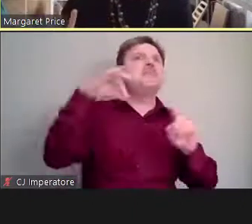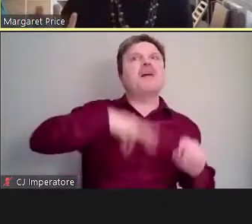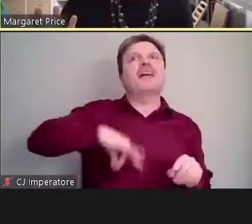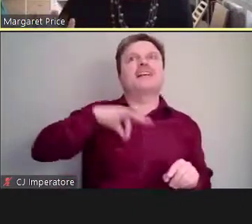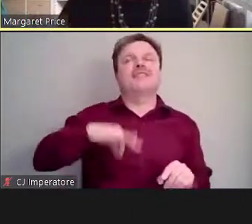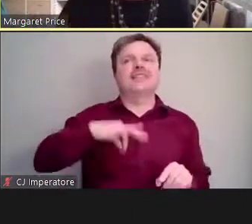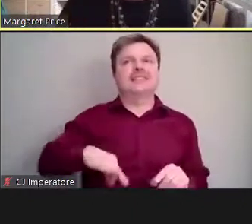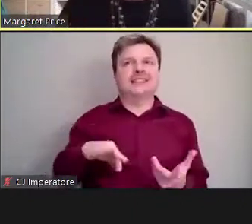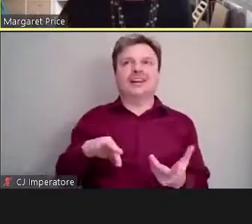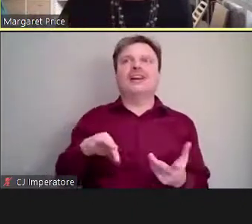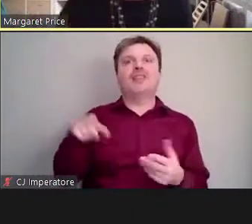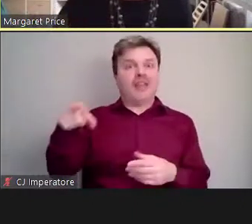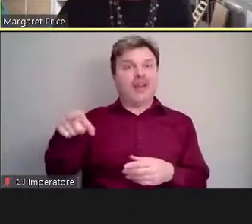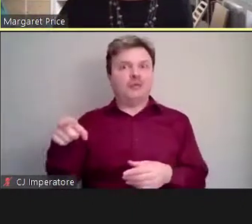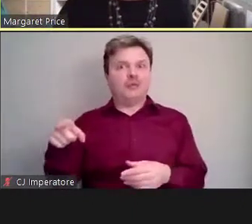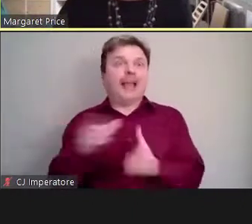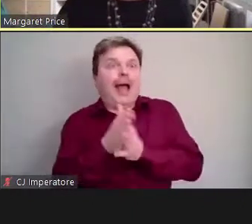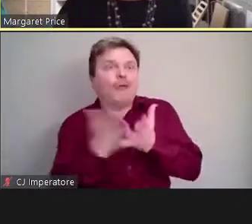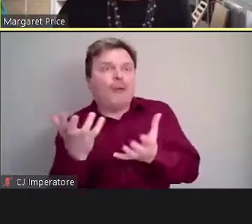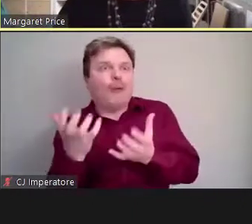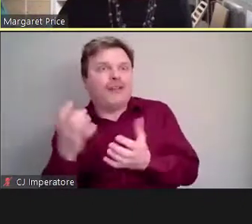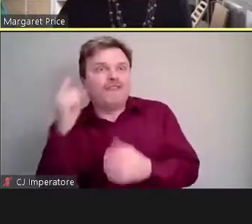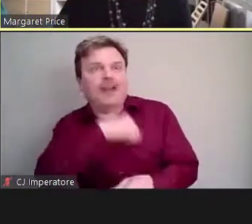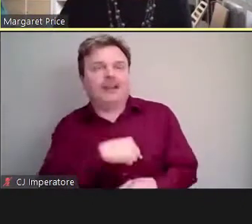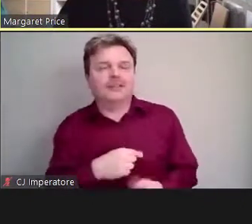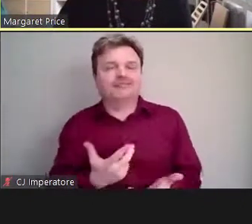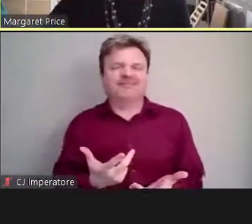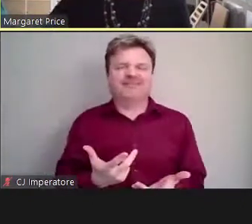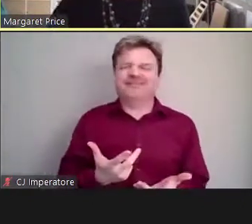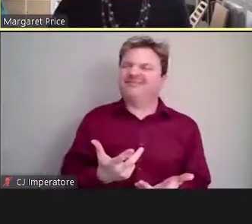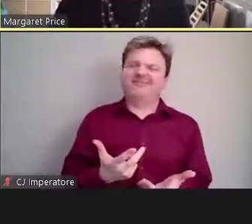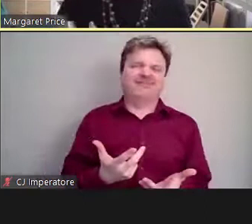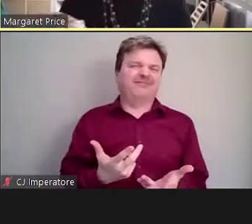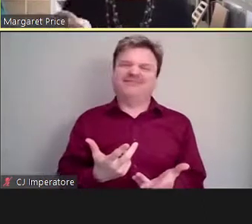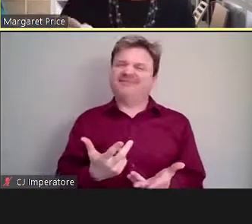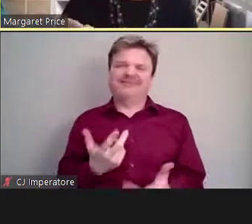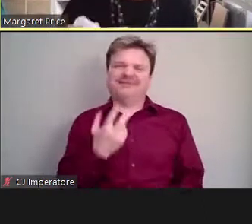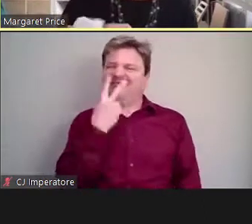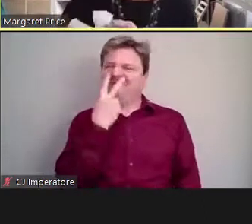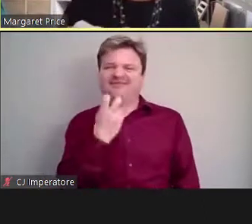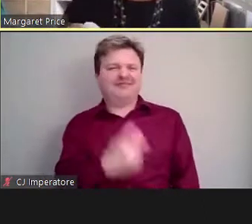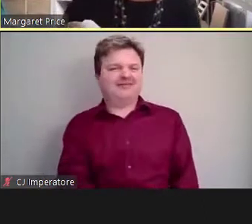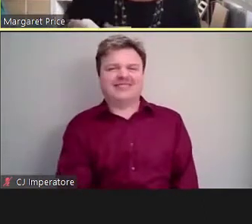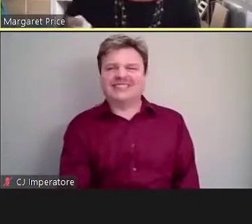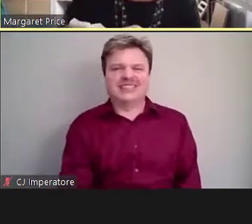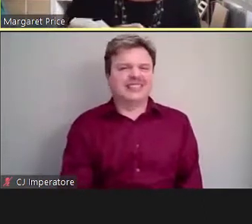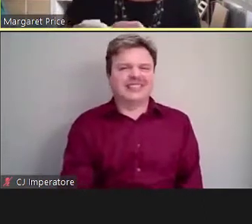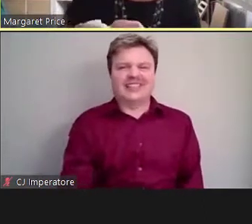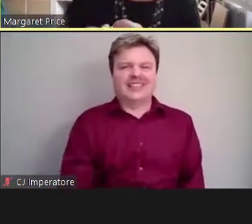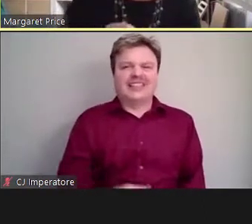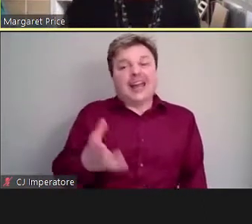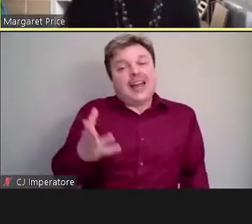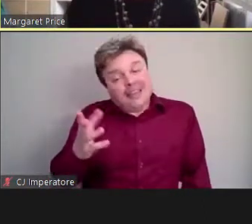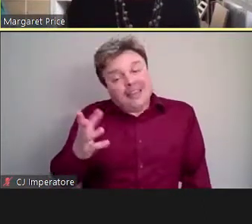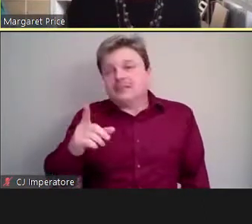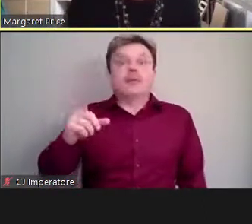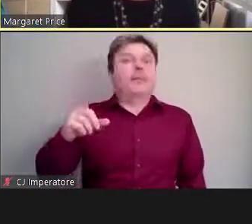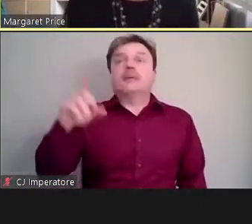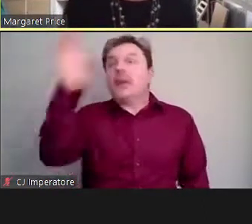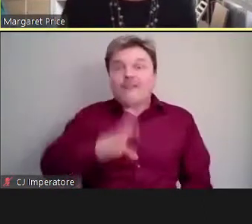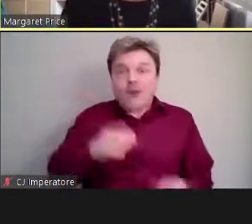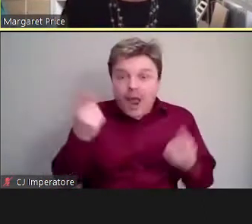would choose to do so. And certainly this is not universally true that no one would ever fake a disability,